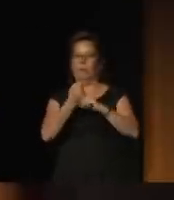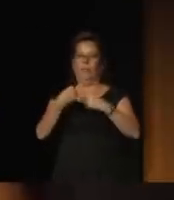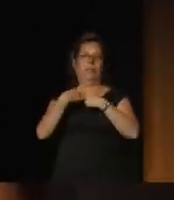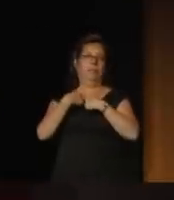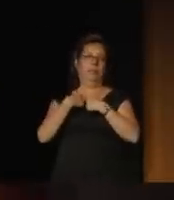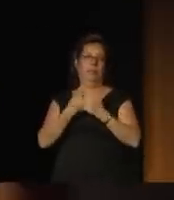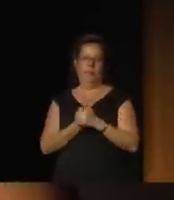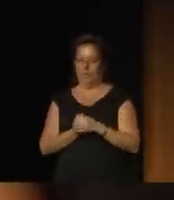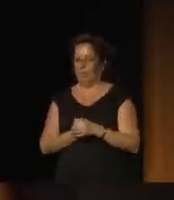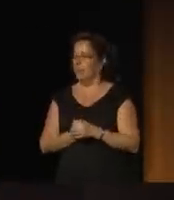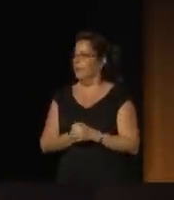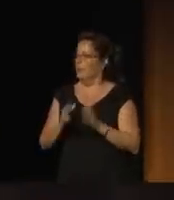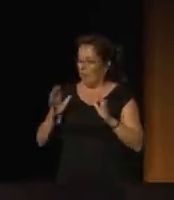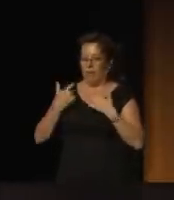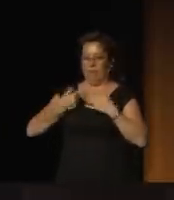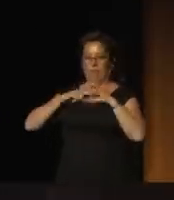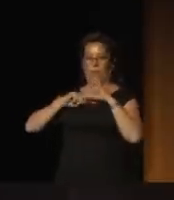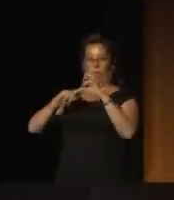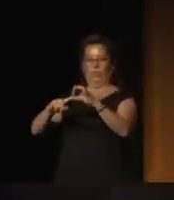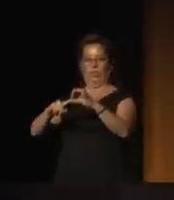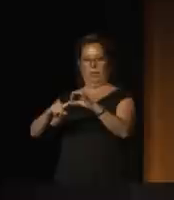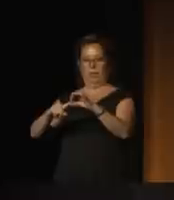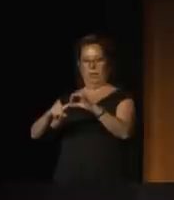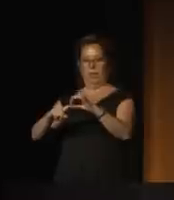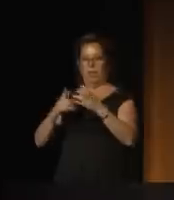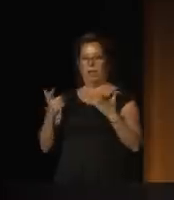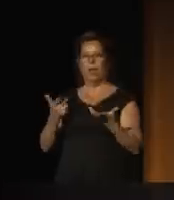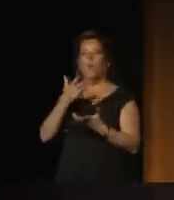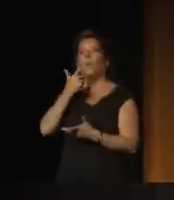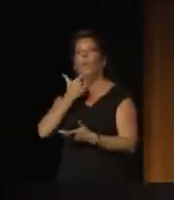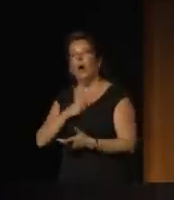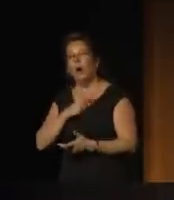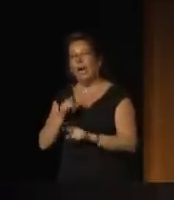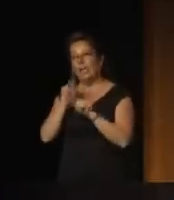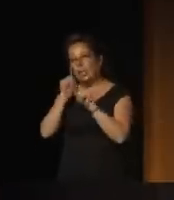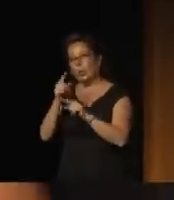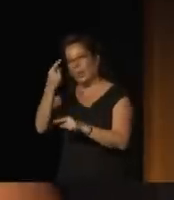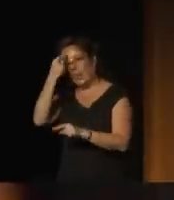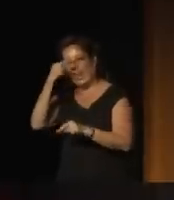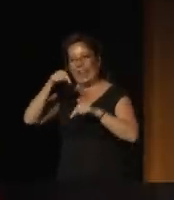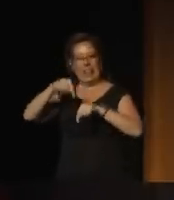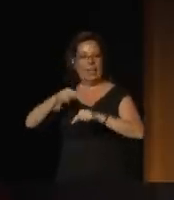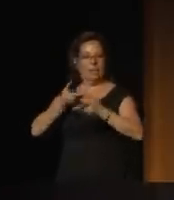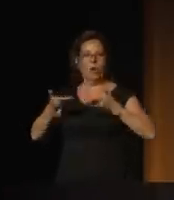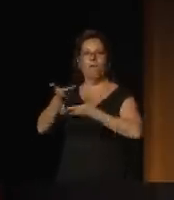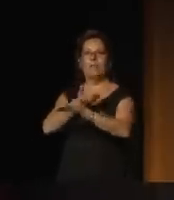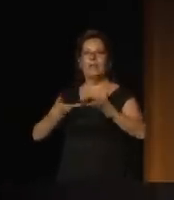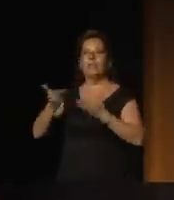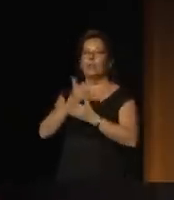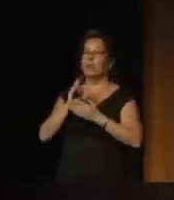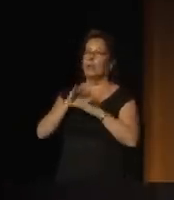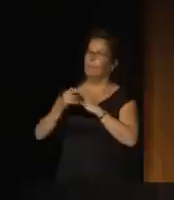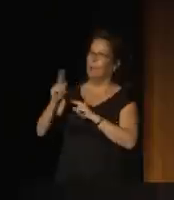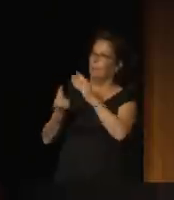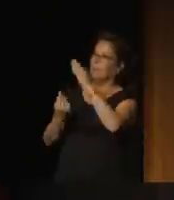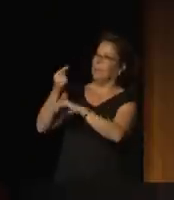I wanted to ask you guys was, why do you think that this conversation about what's happening in America and